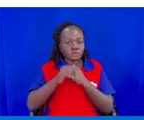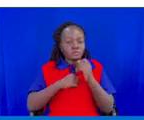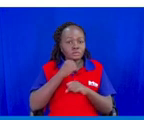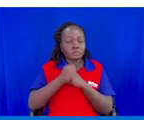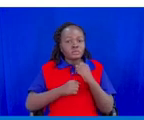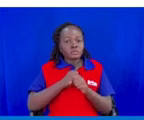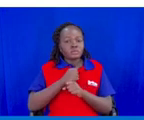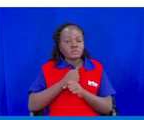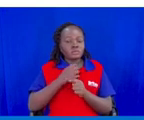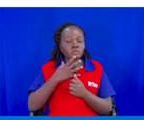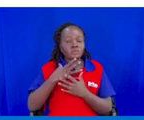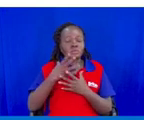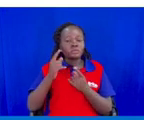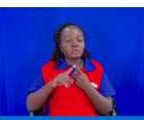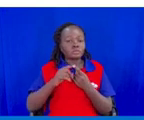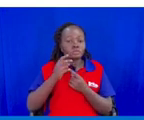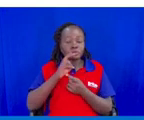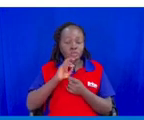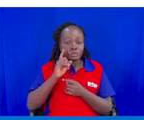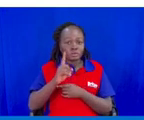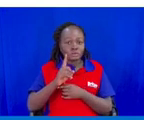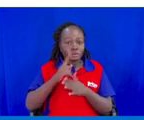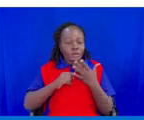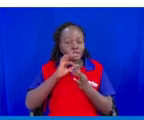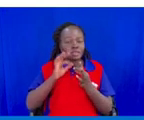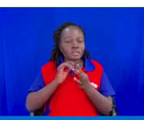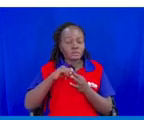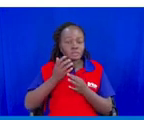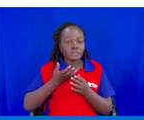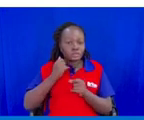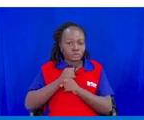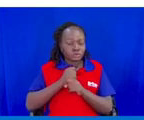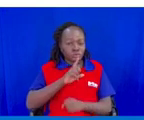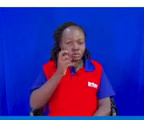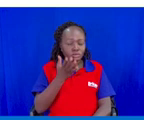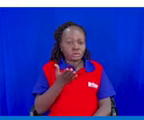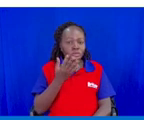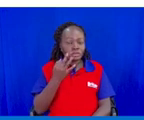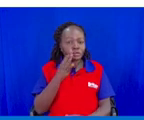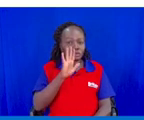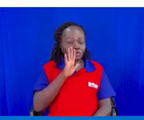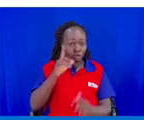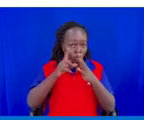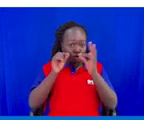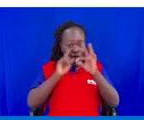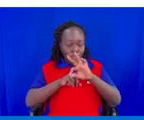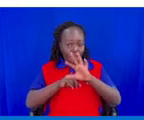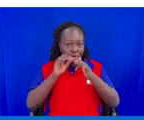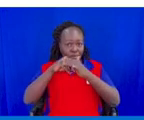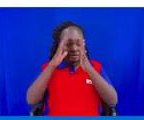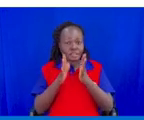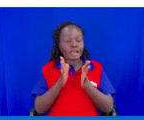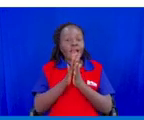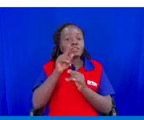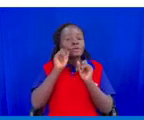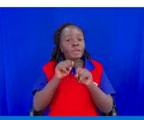to 2021, what exactly should you do? So if you're a long-term investor and you can be able to